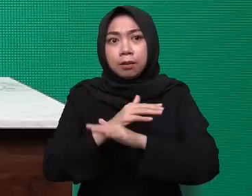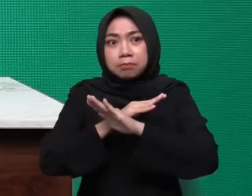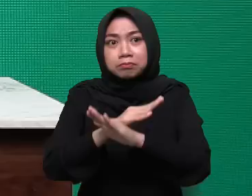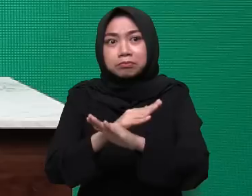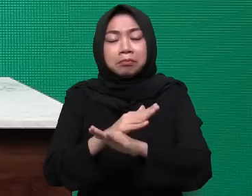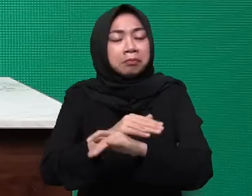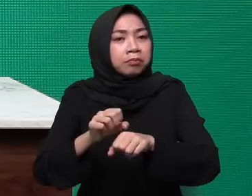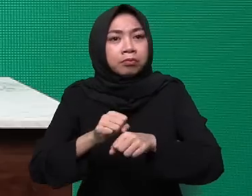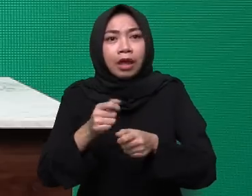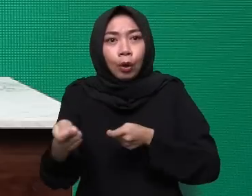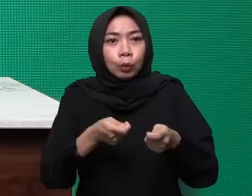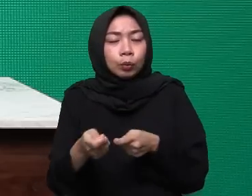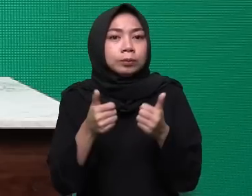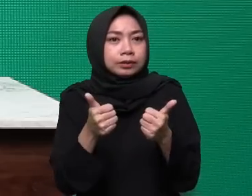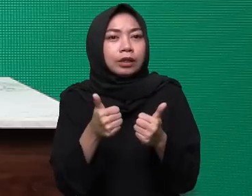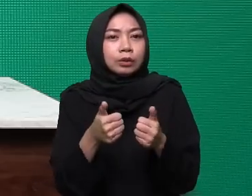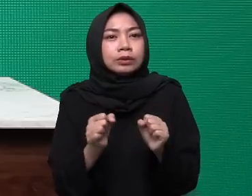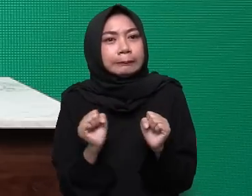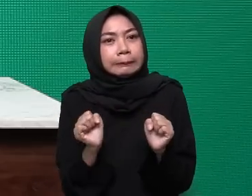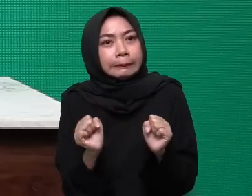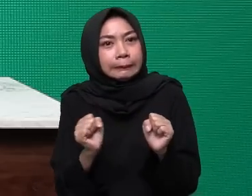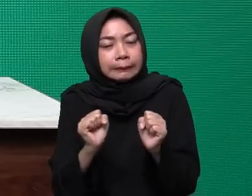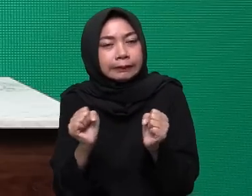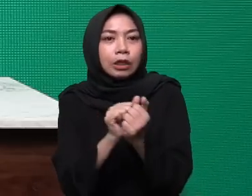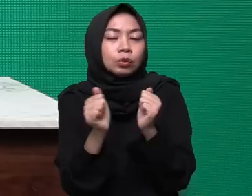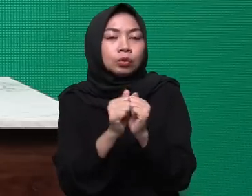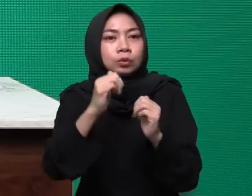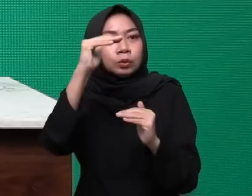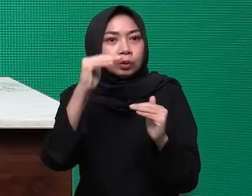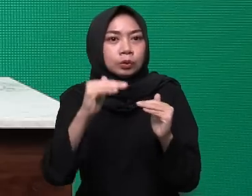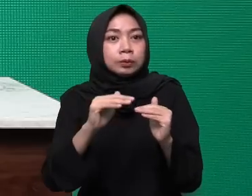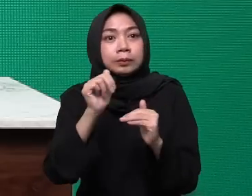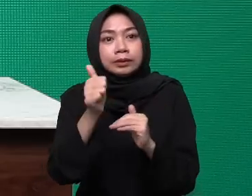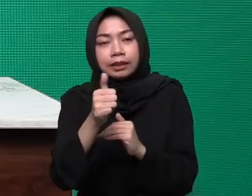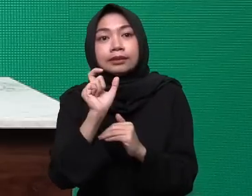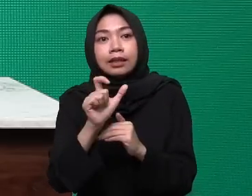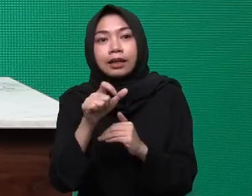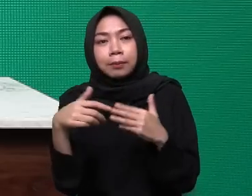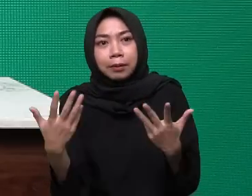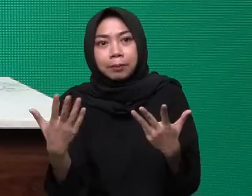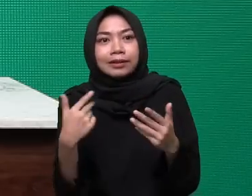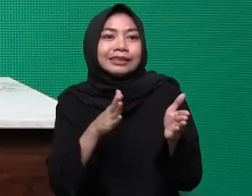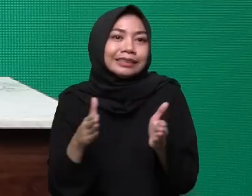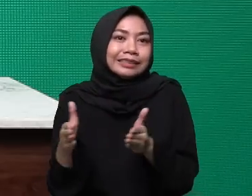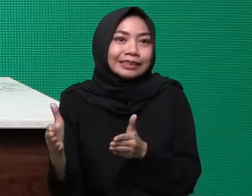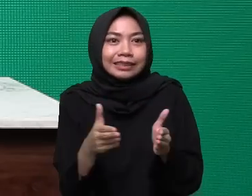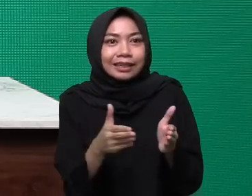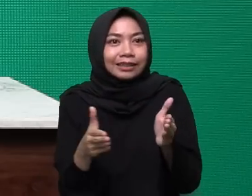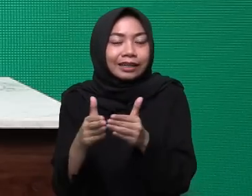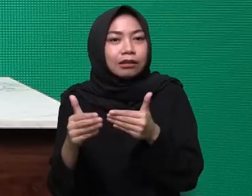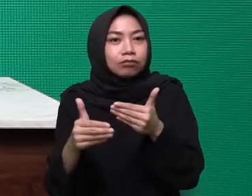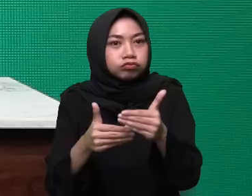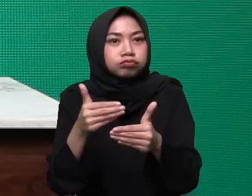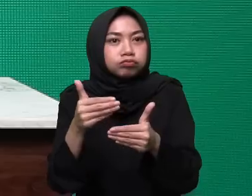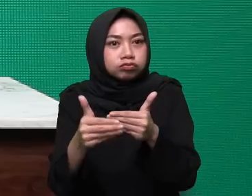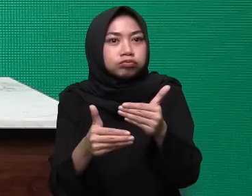FMD virus can be immediately contained by the implementing the strategies that have been determined.